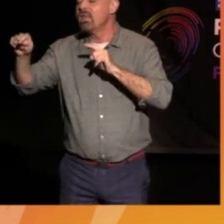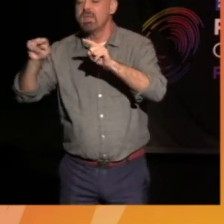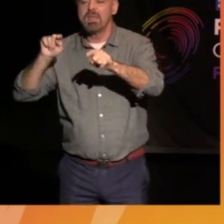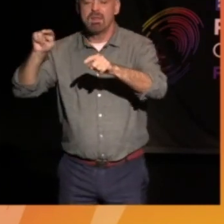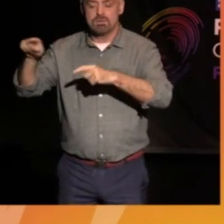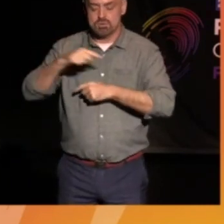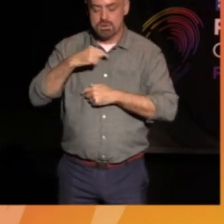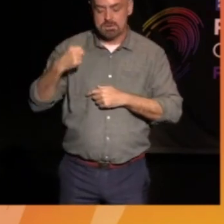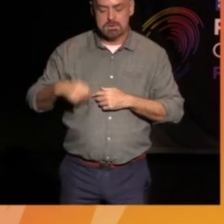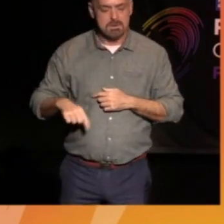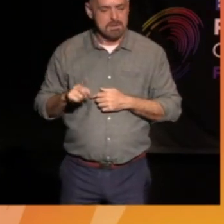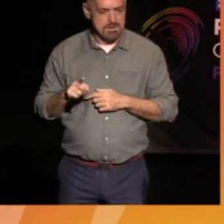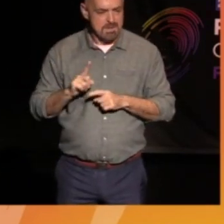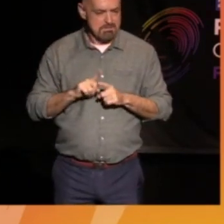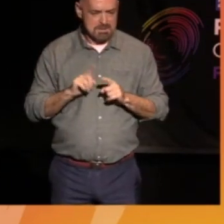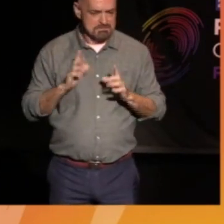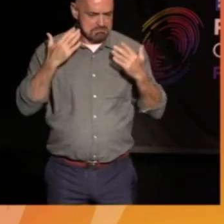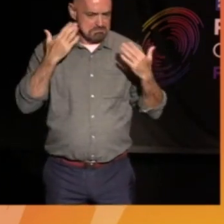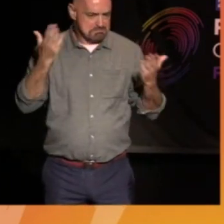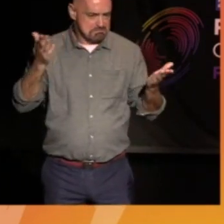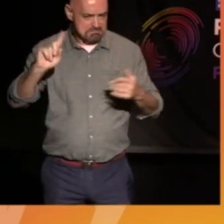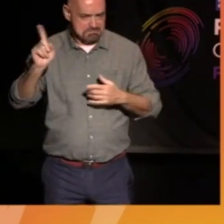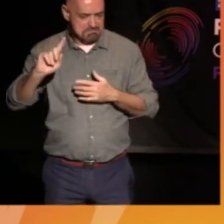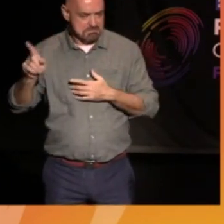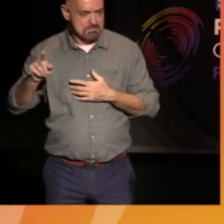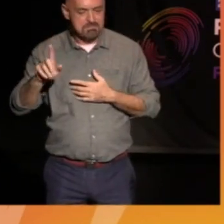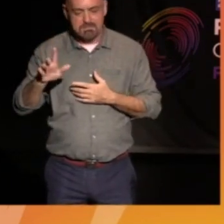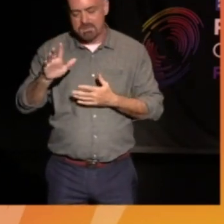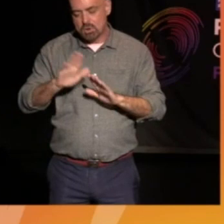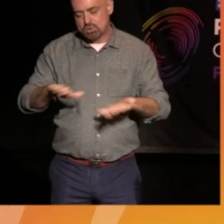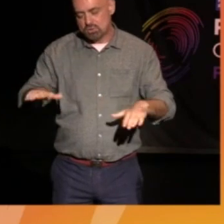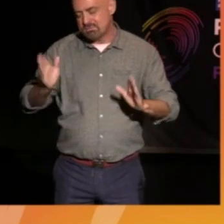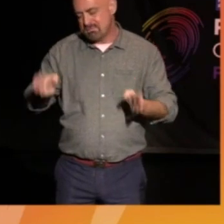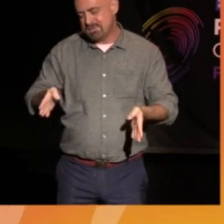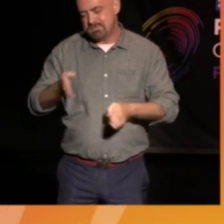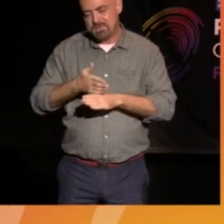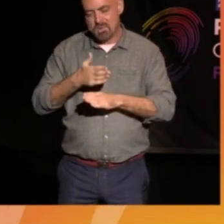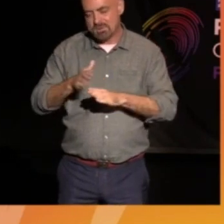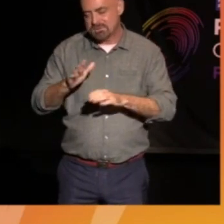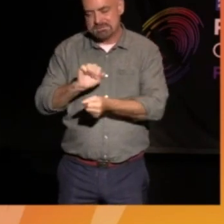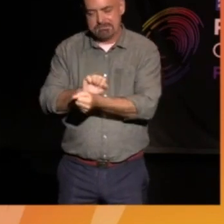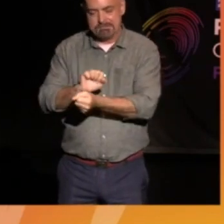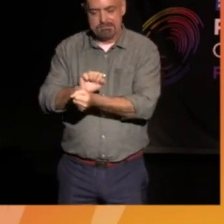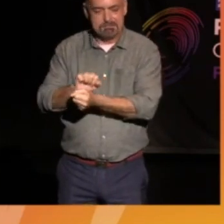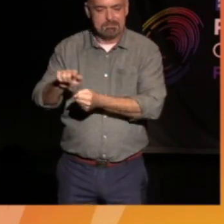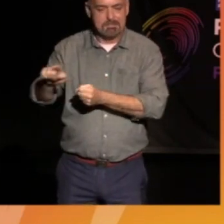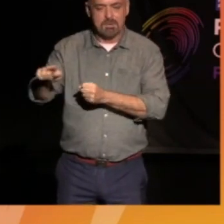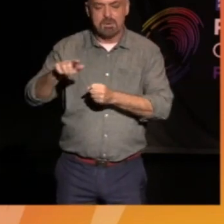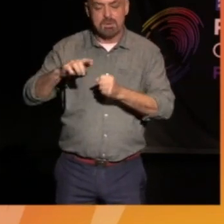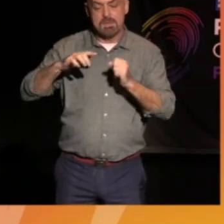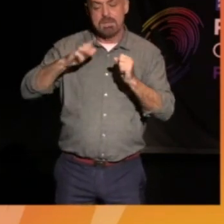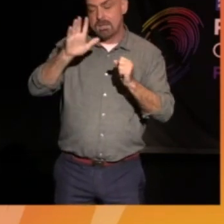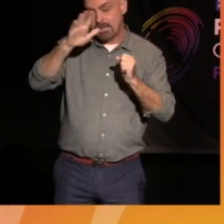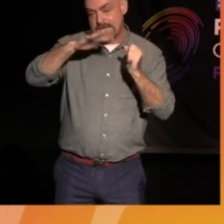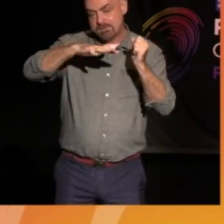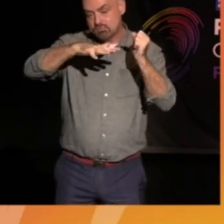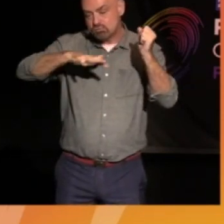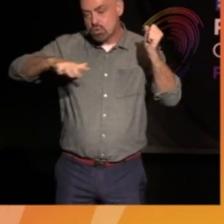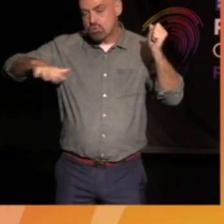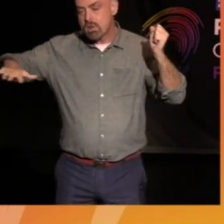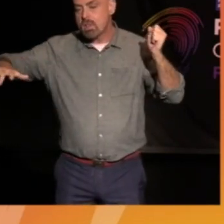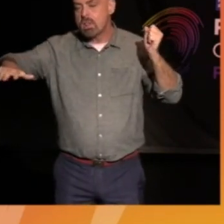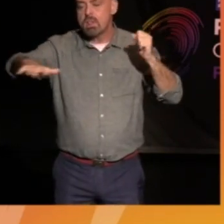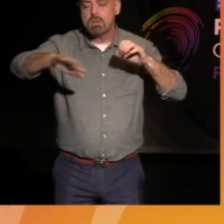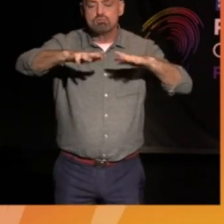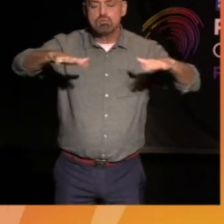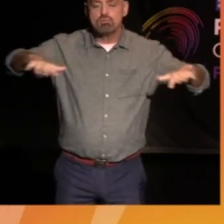China, but I'm pretty sure that children must be working in China in especially in rural China. Yeah. I have visited